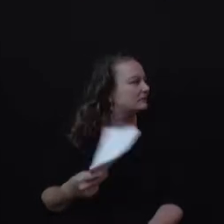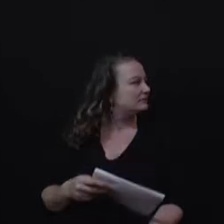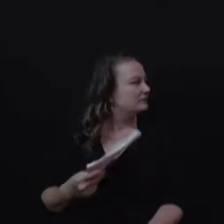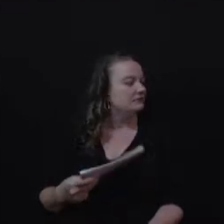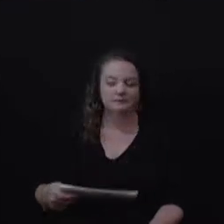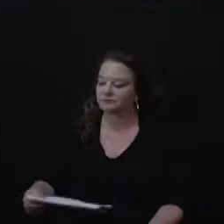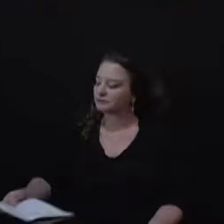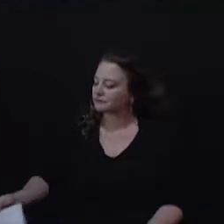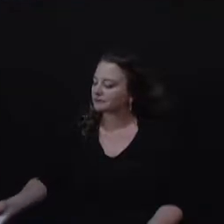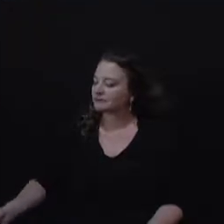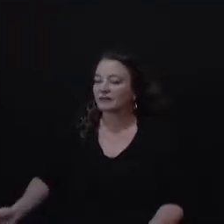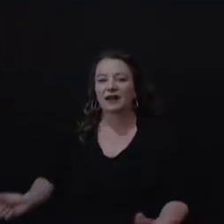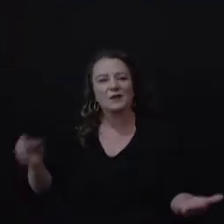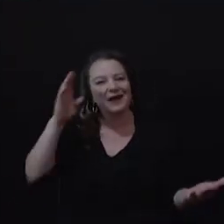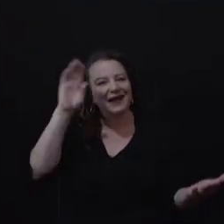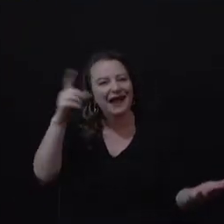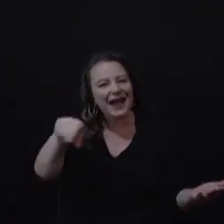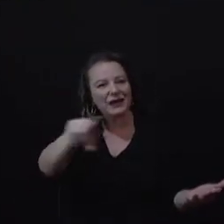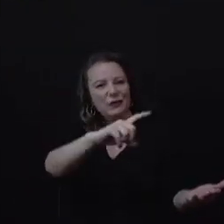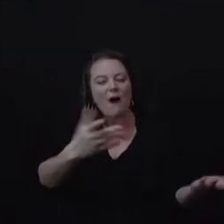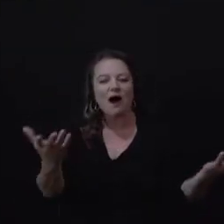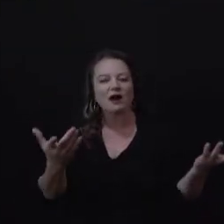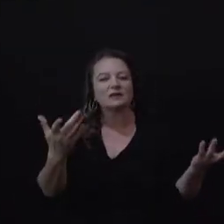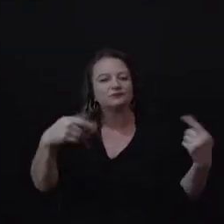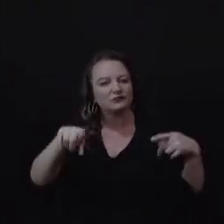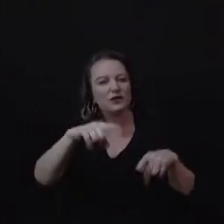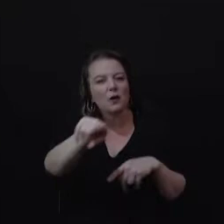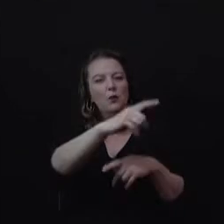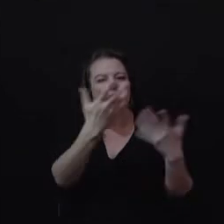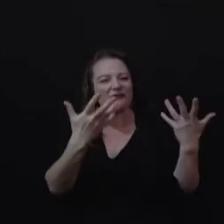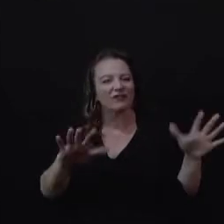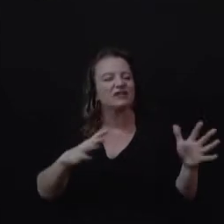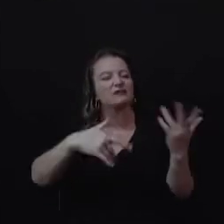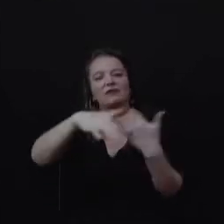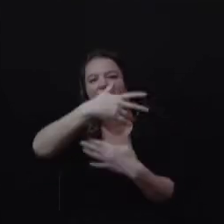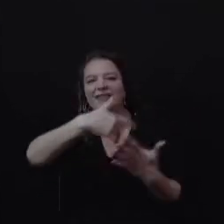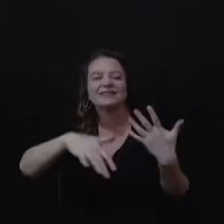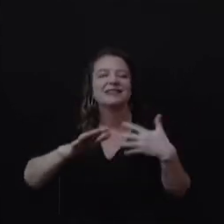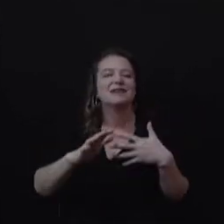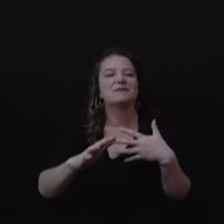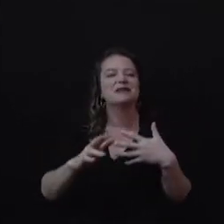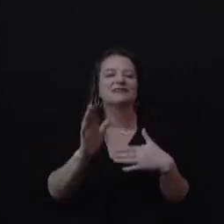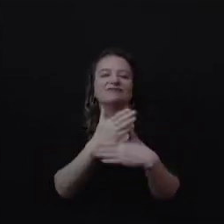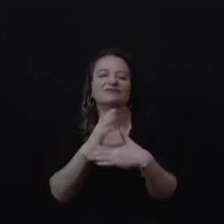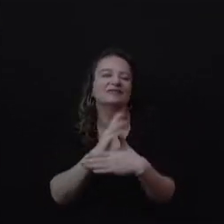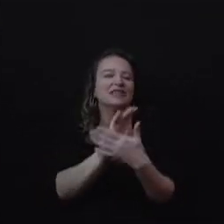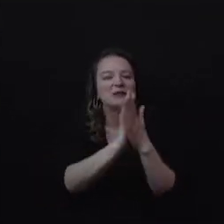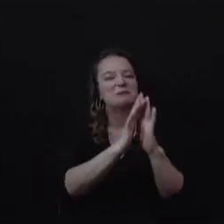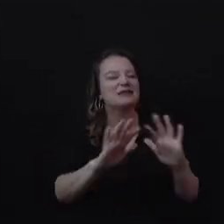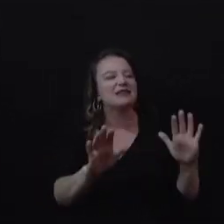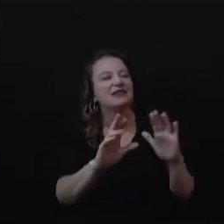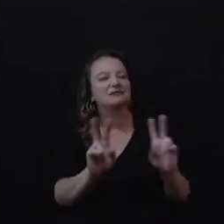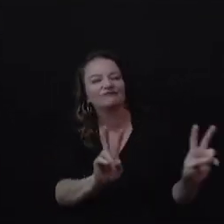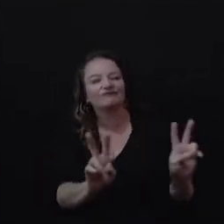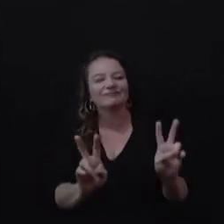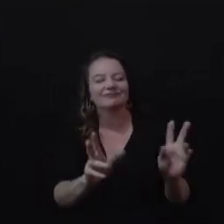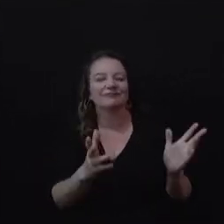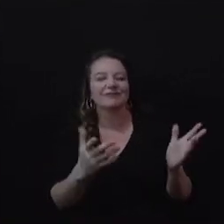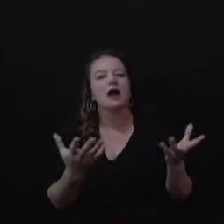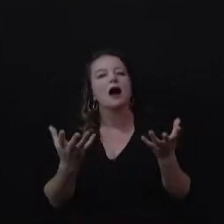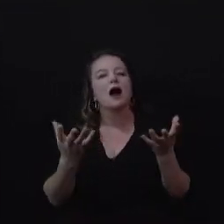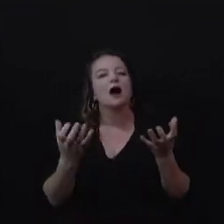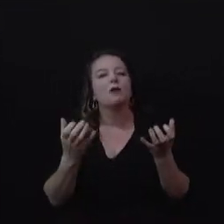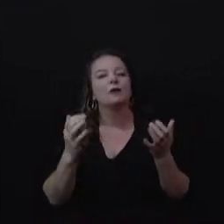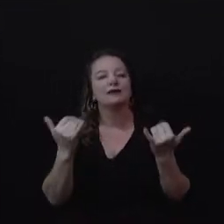Well, hey, y'all, as you're finishing up fellowshipping and passing the peace, I want to turn your attention